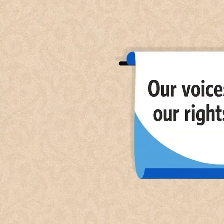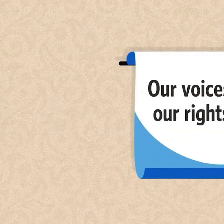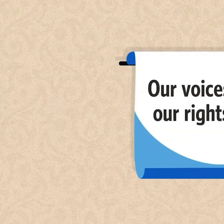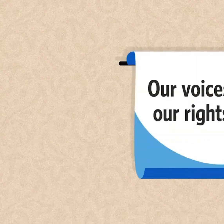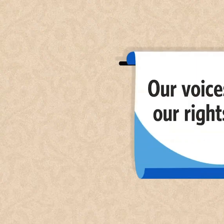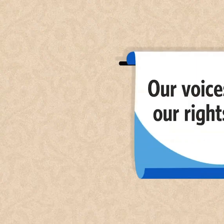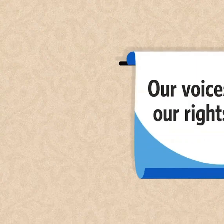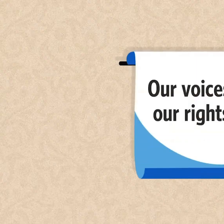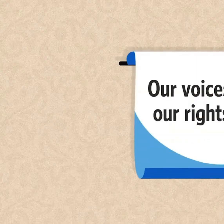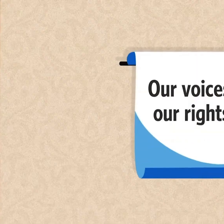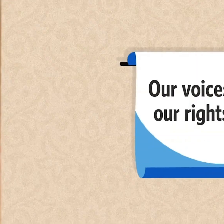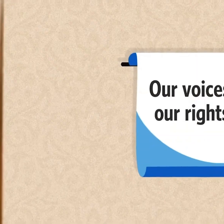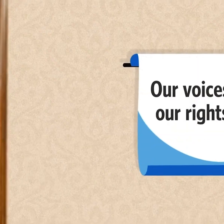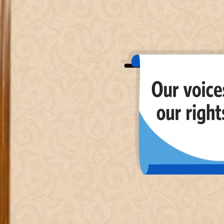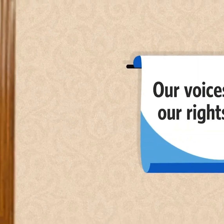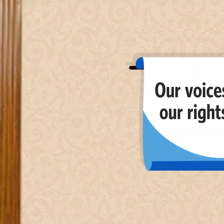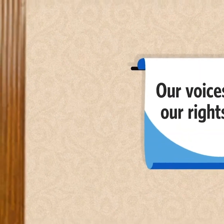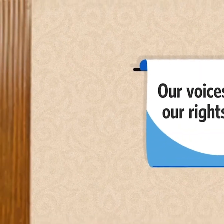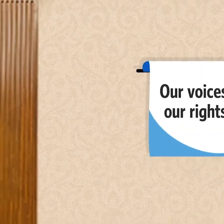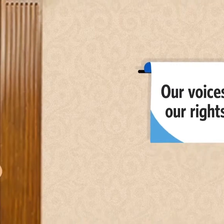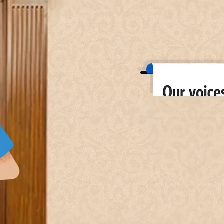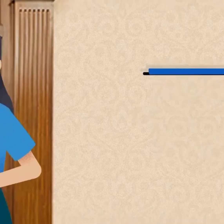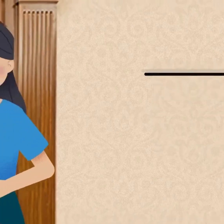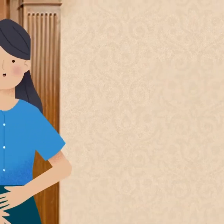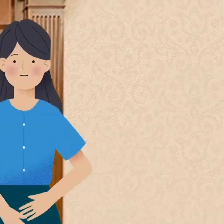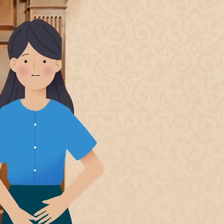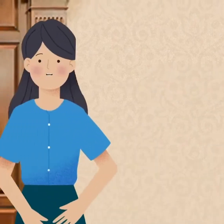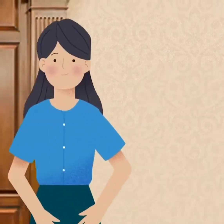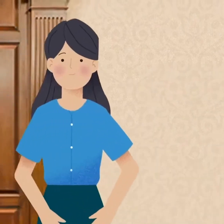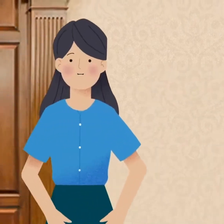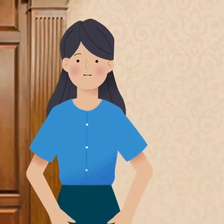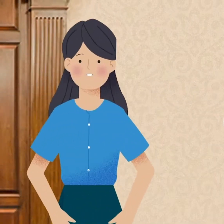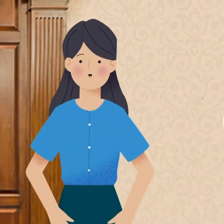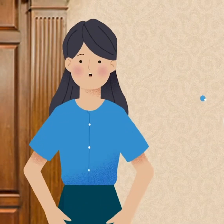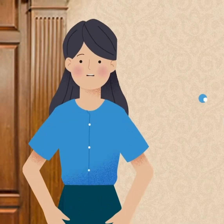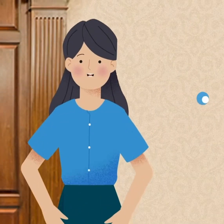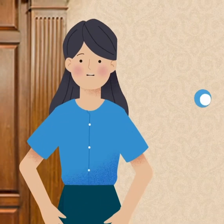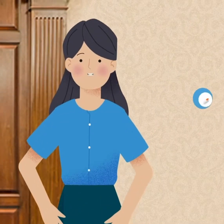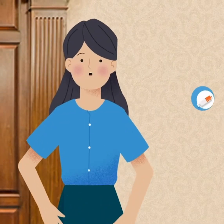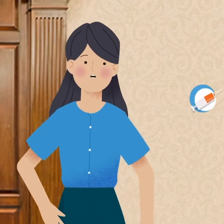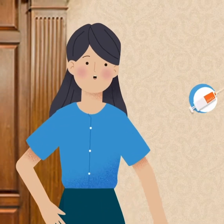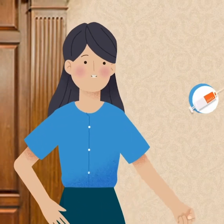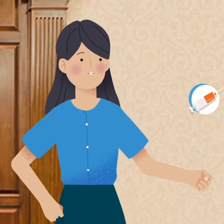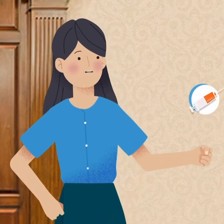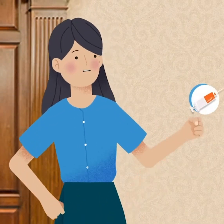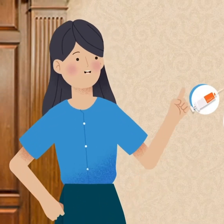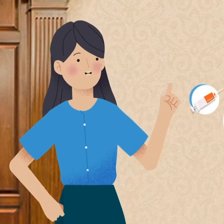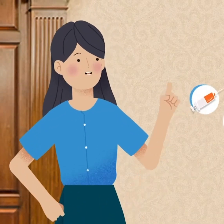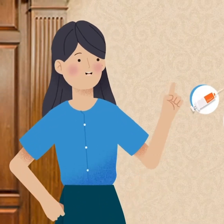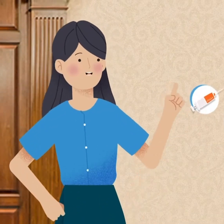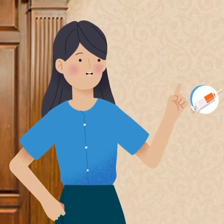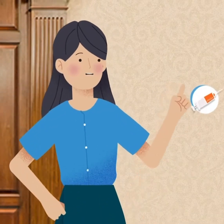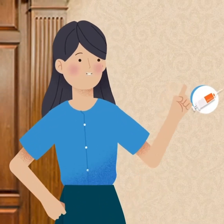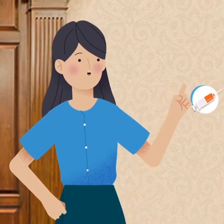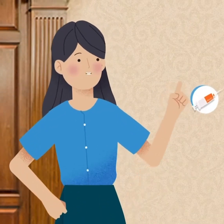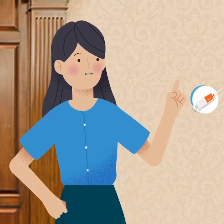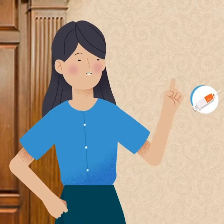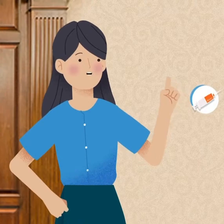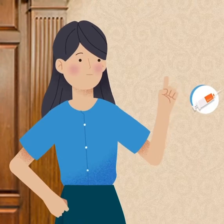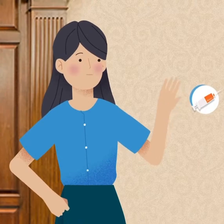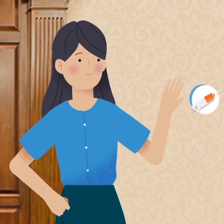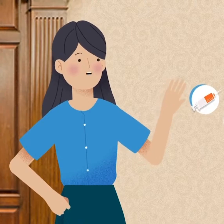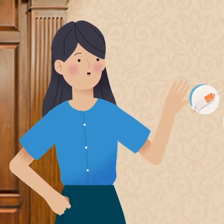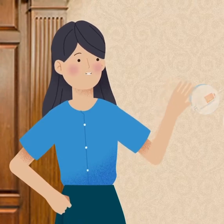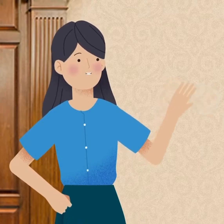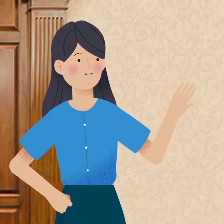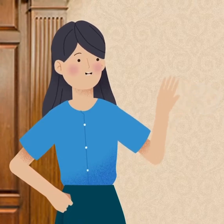Our voice, our rights. All young people have the right to access the sexual and reproductive health information and